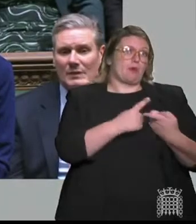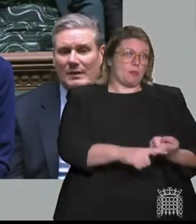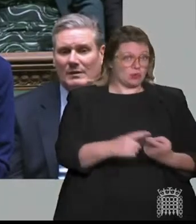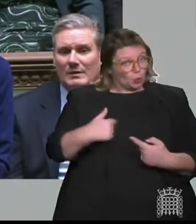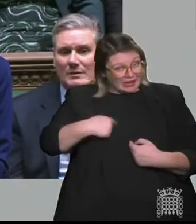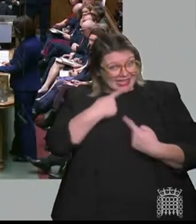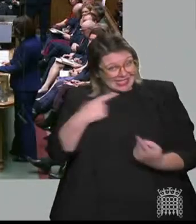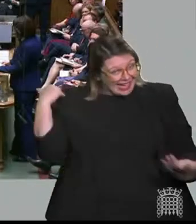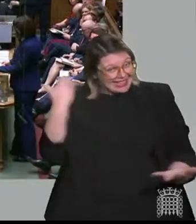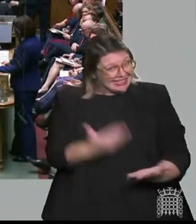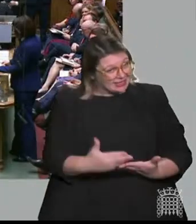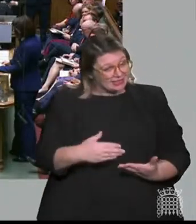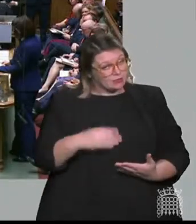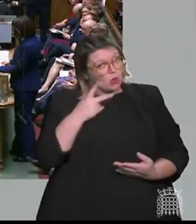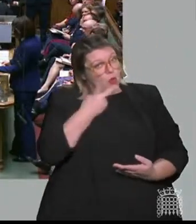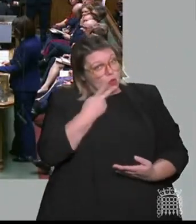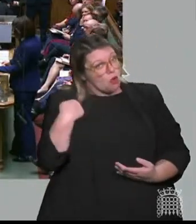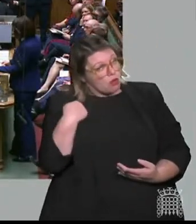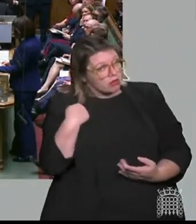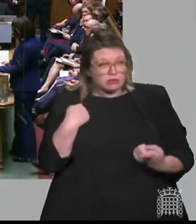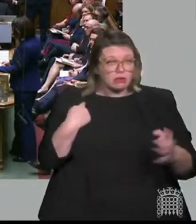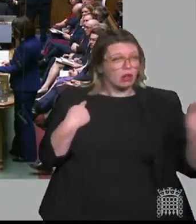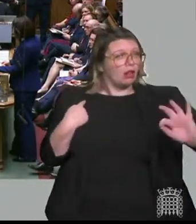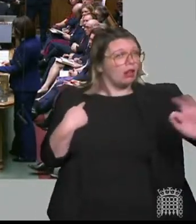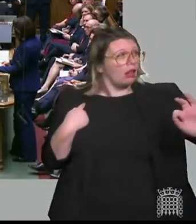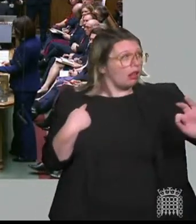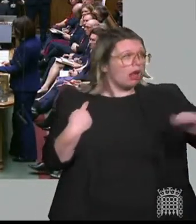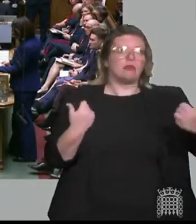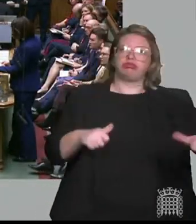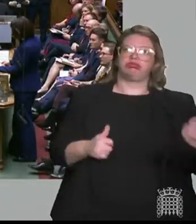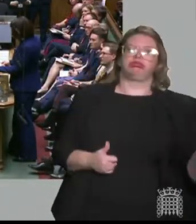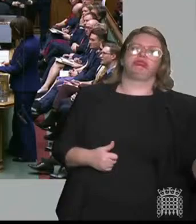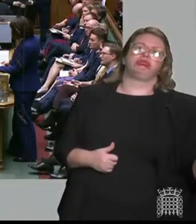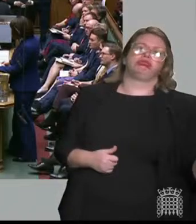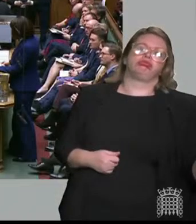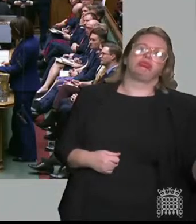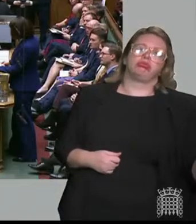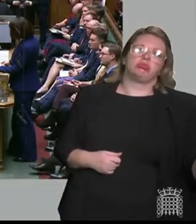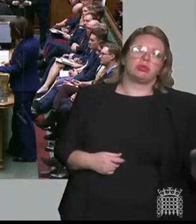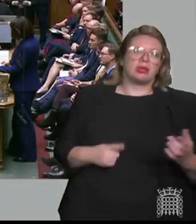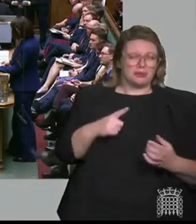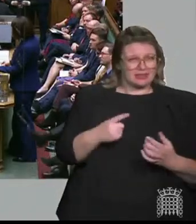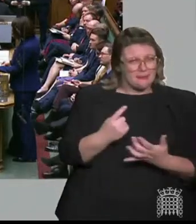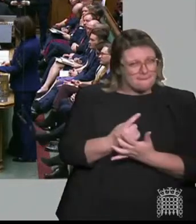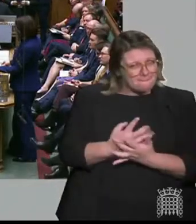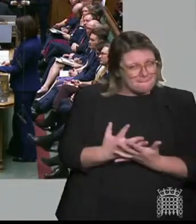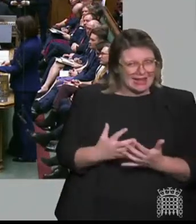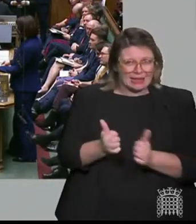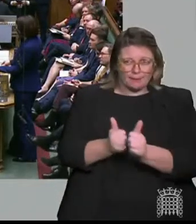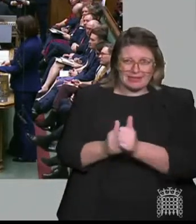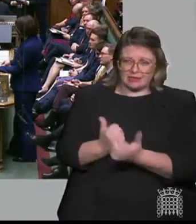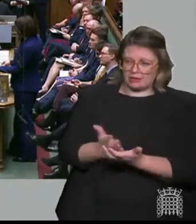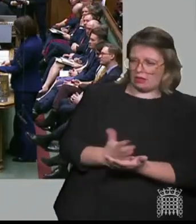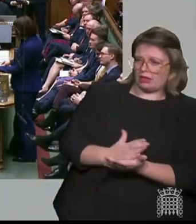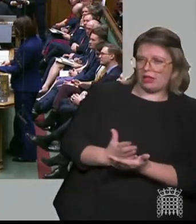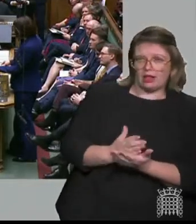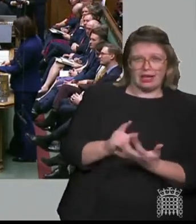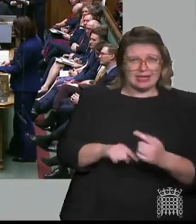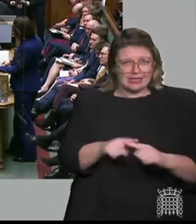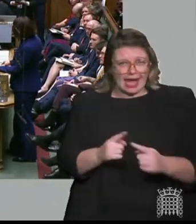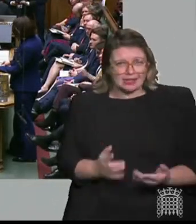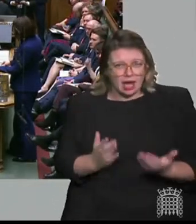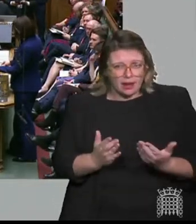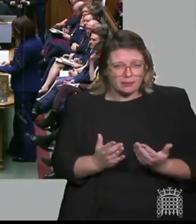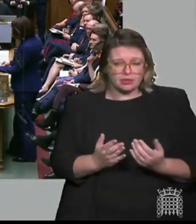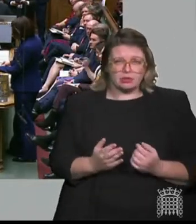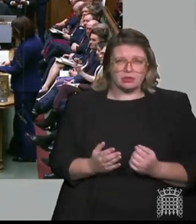for. But that doesn't make up for the years of uncertainty that businesses have faced, with taxes going up